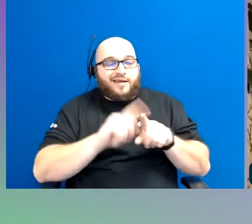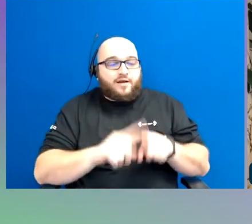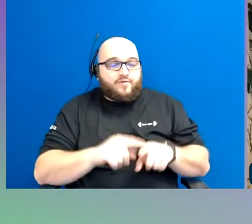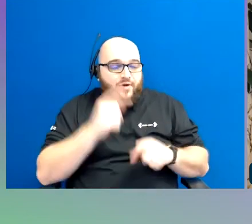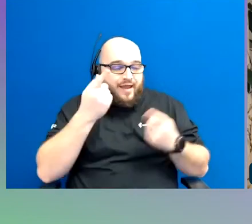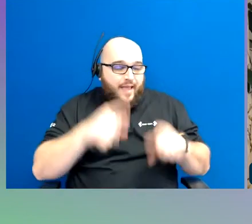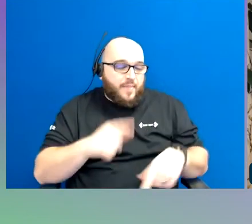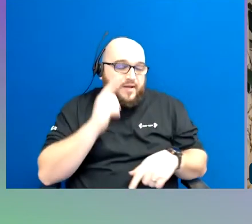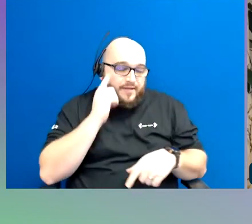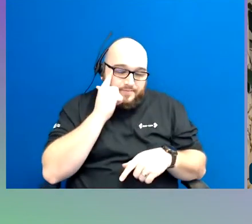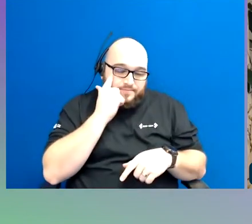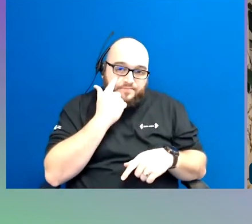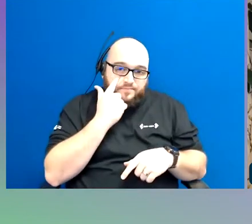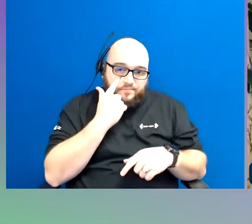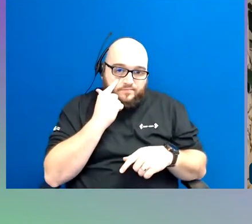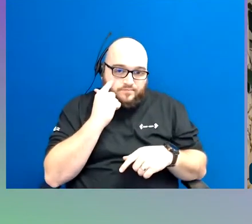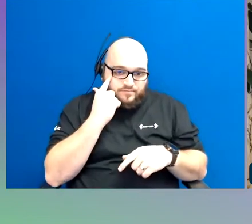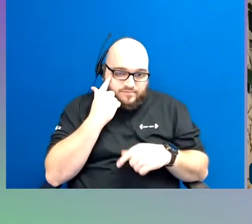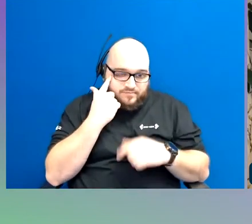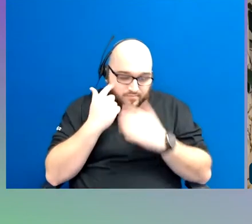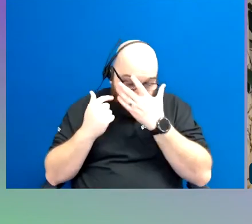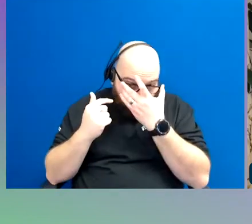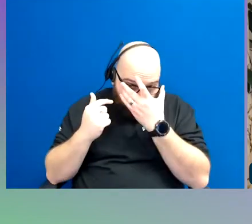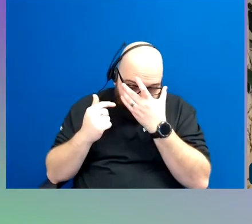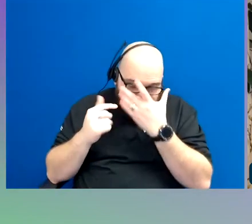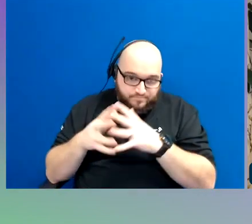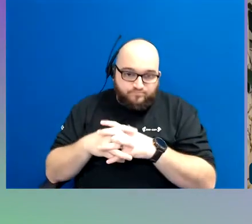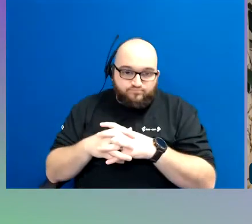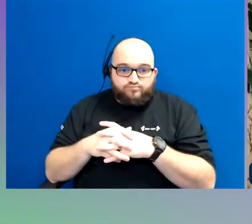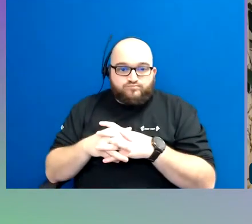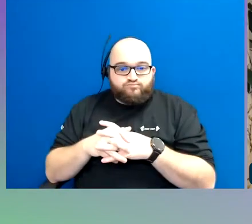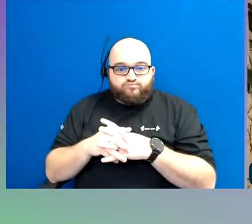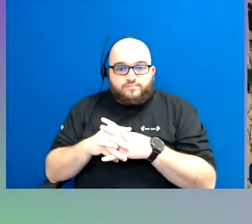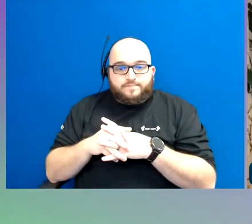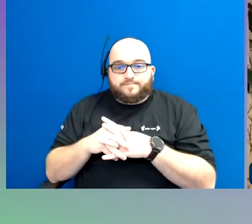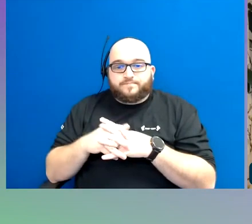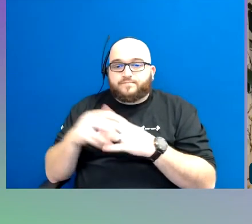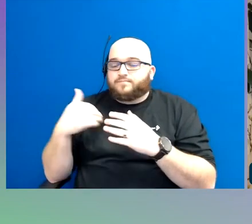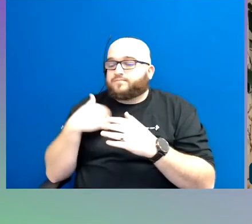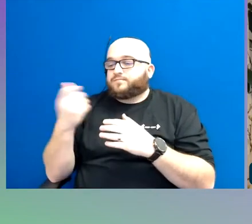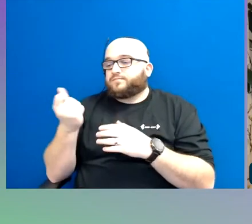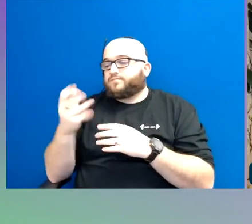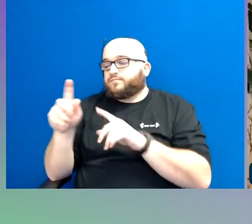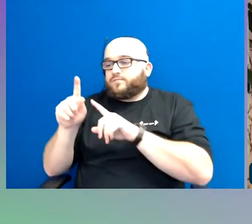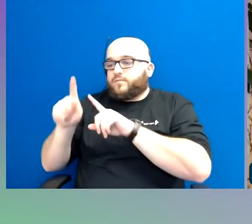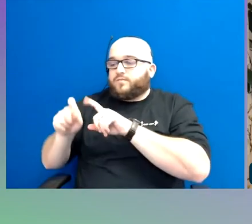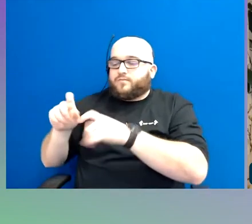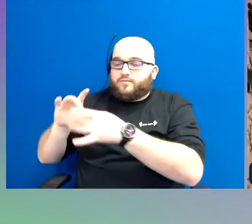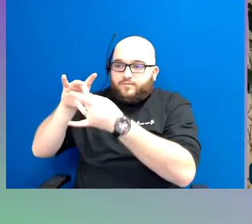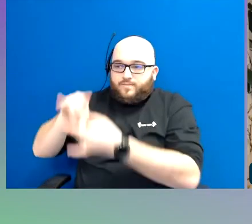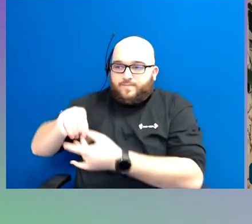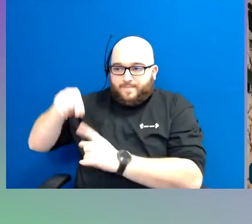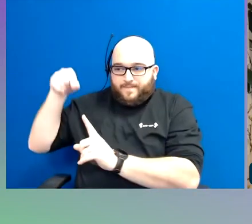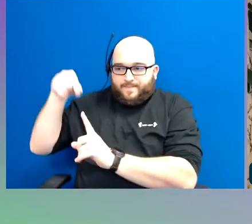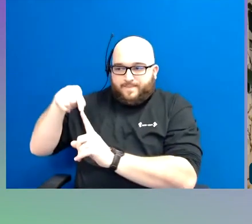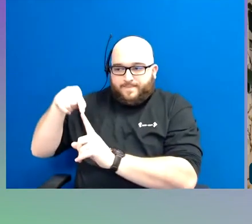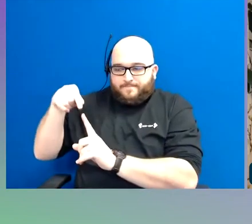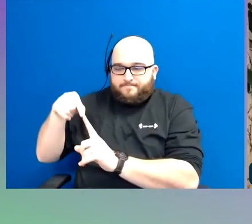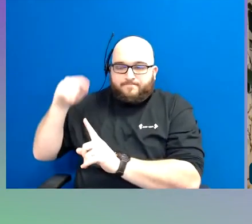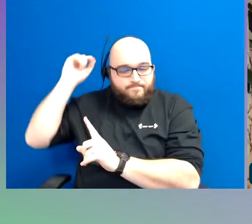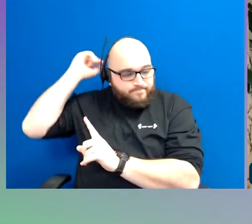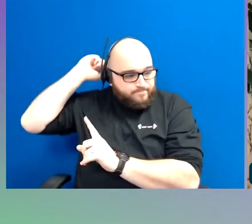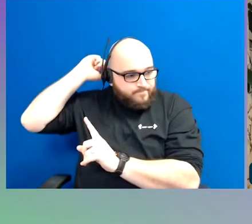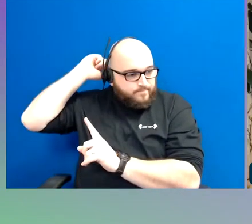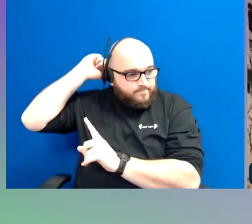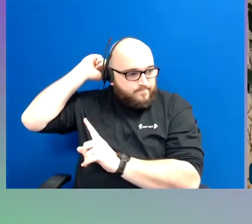happening. Right. Thank you, Erik. Okay, we have a few questions on this.